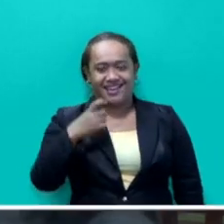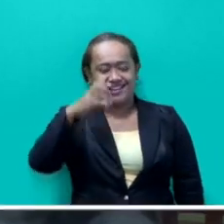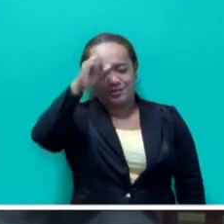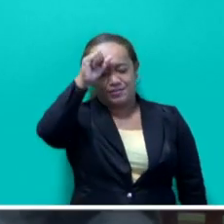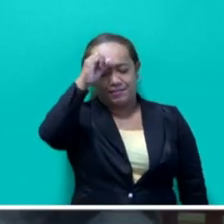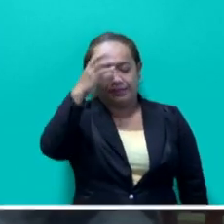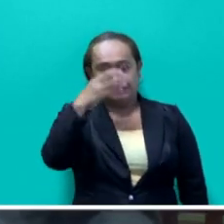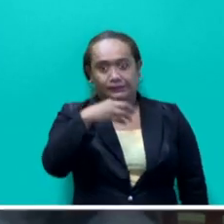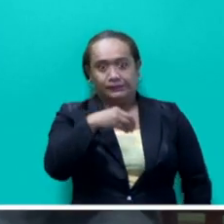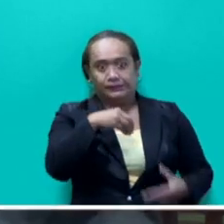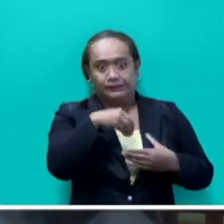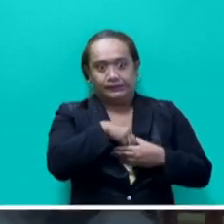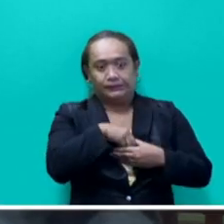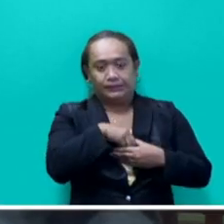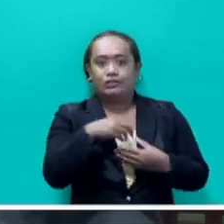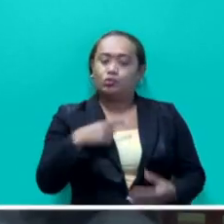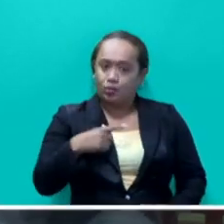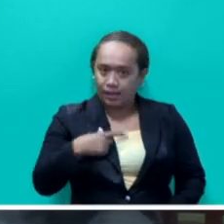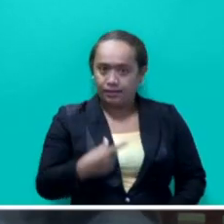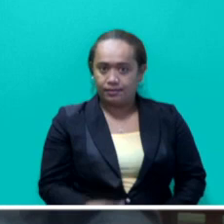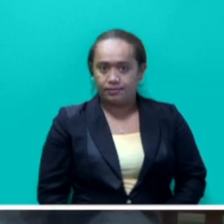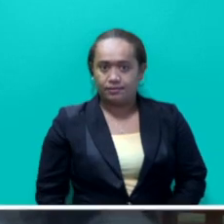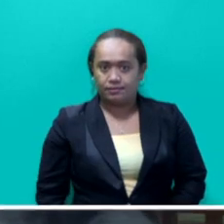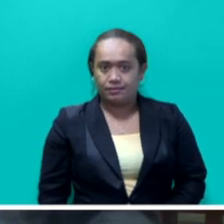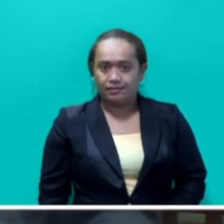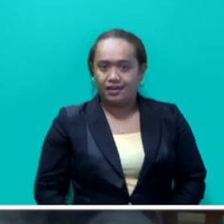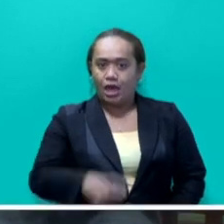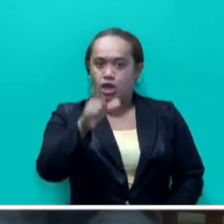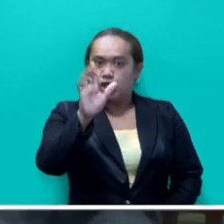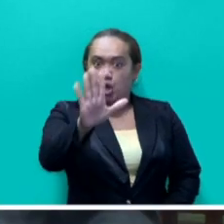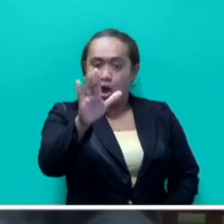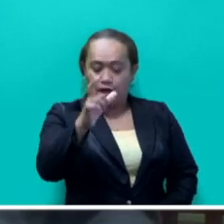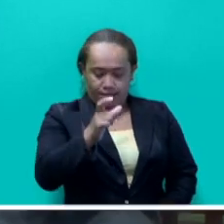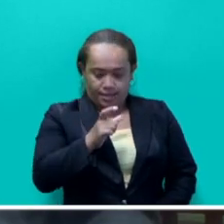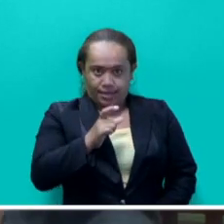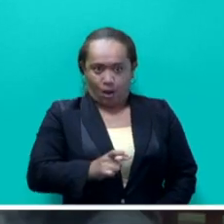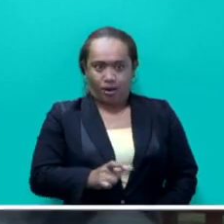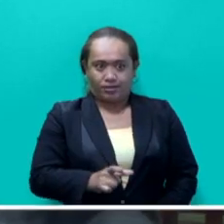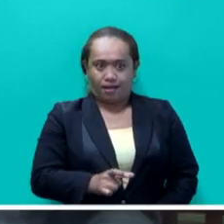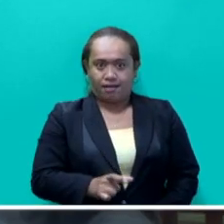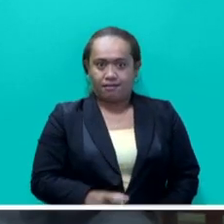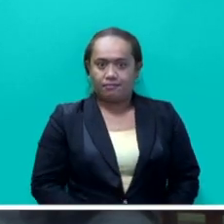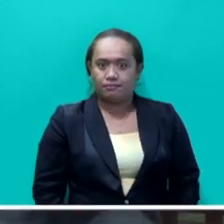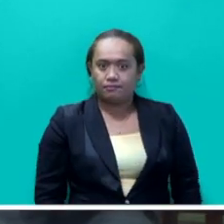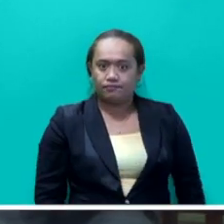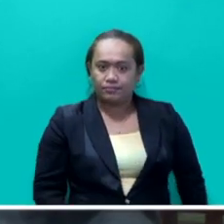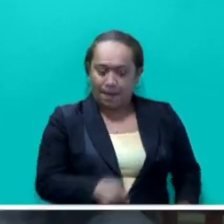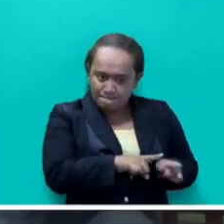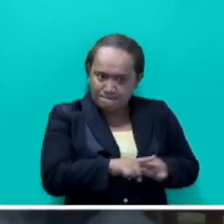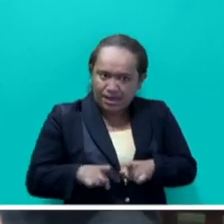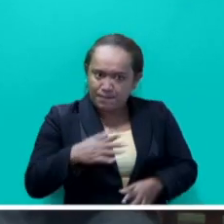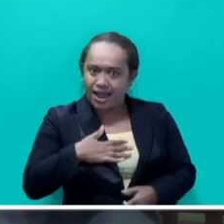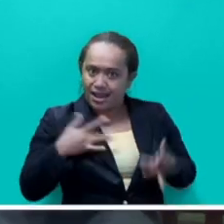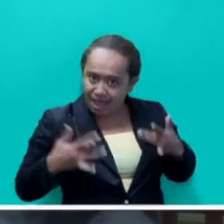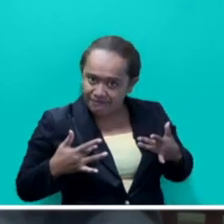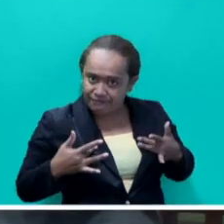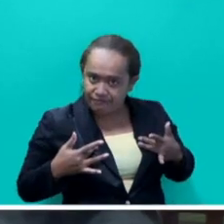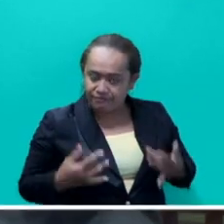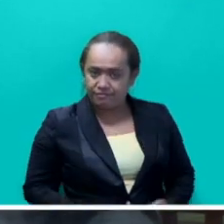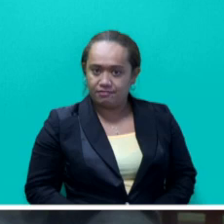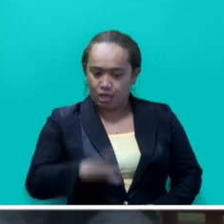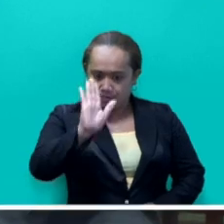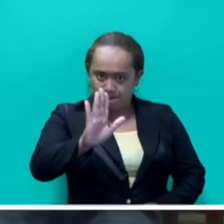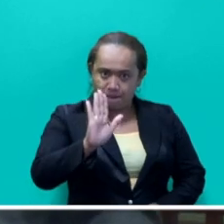Mr. Speaker, sir. It's about character that defines people, defines